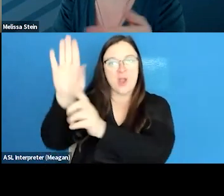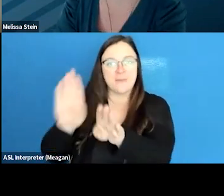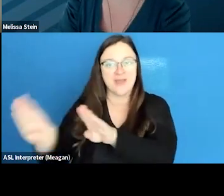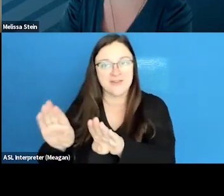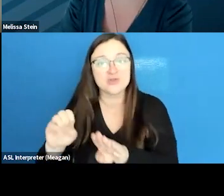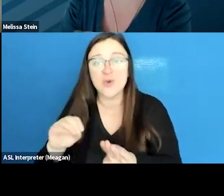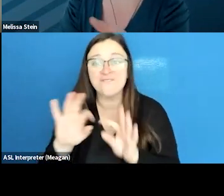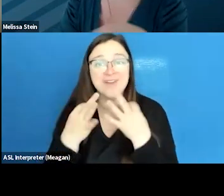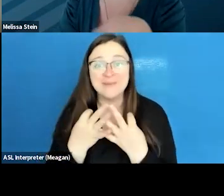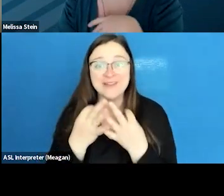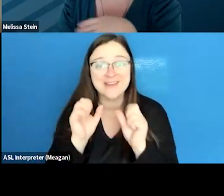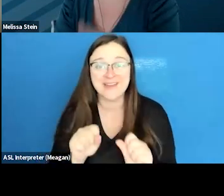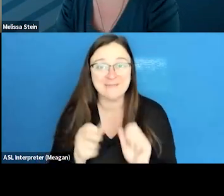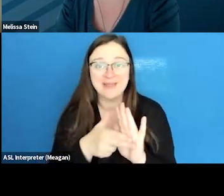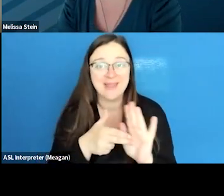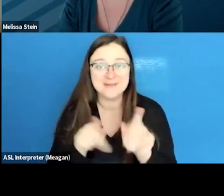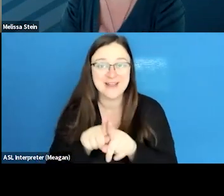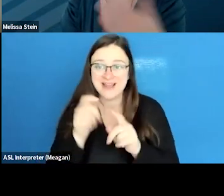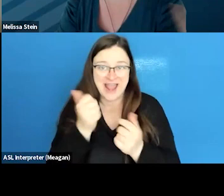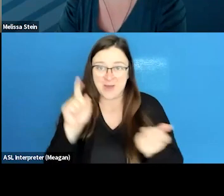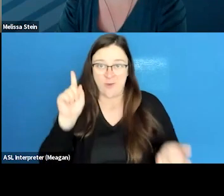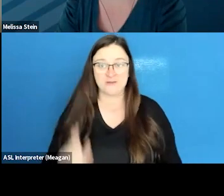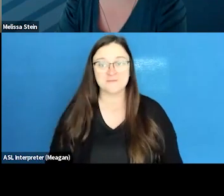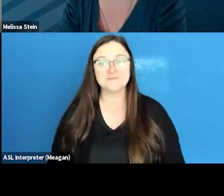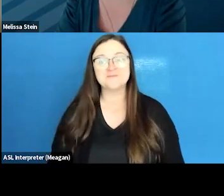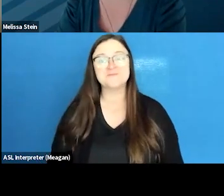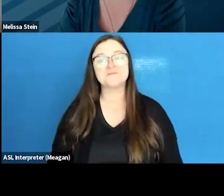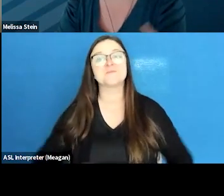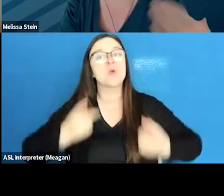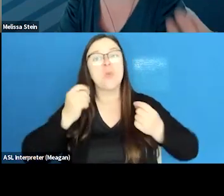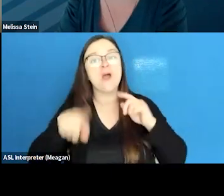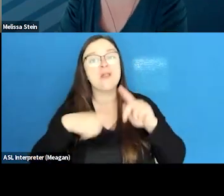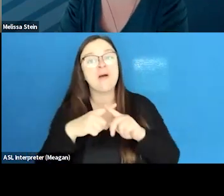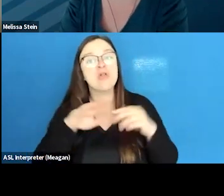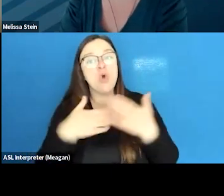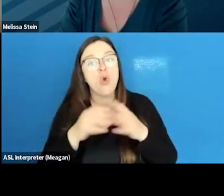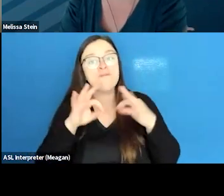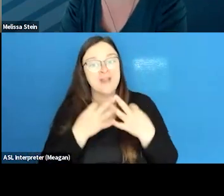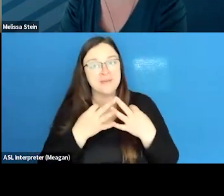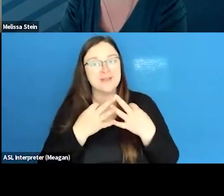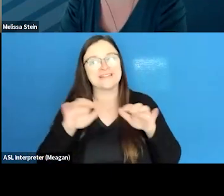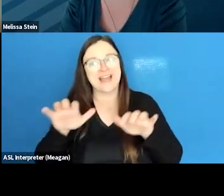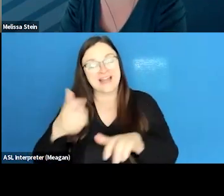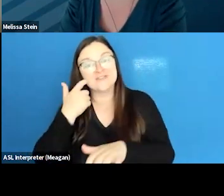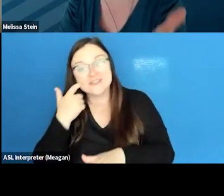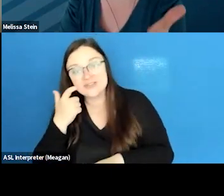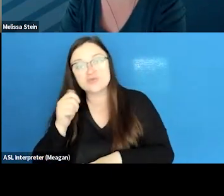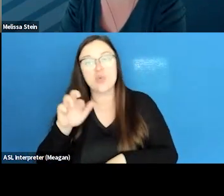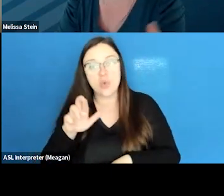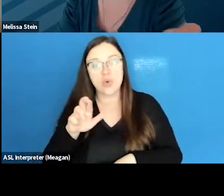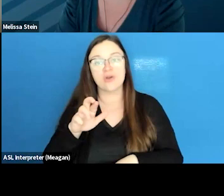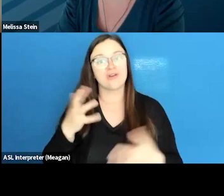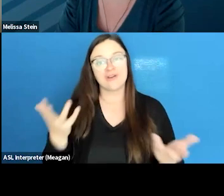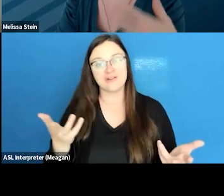So I think that's really important because we did just get a question. What about when the whole family is in active addiction or criminal behavior? And